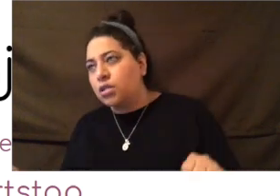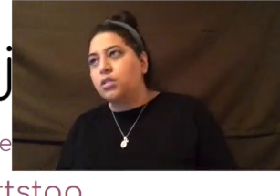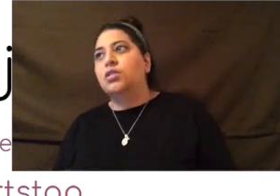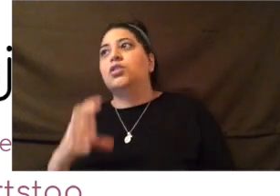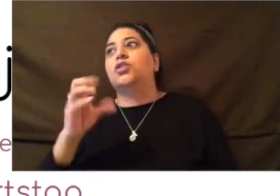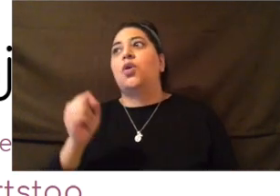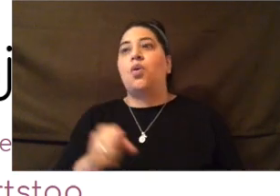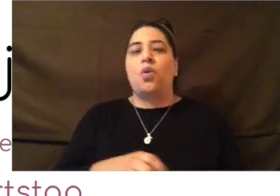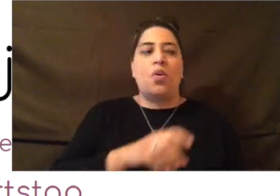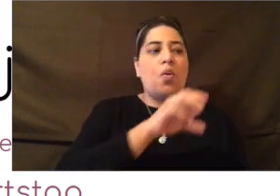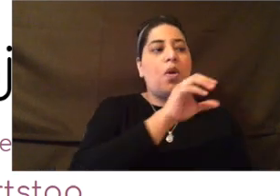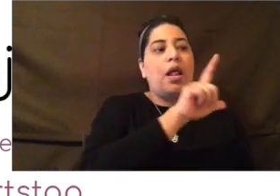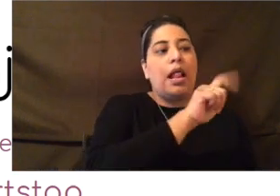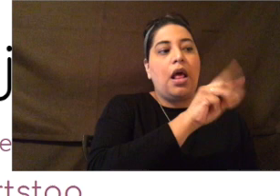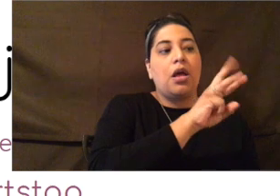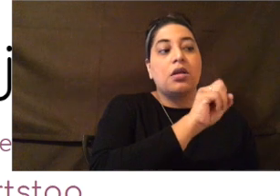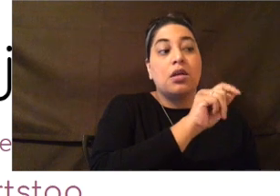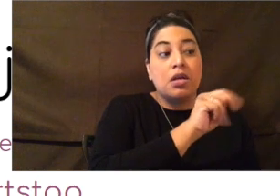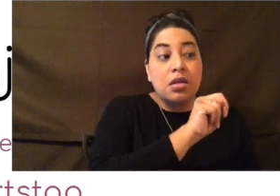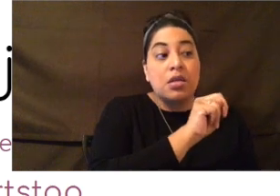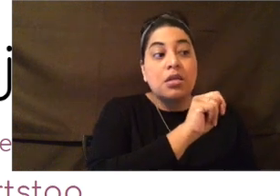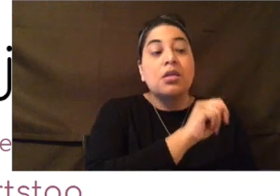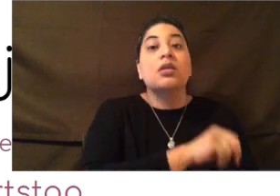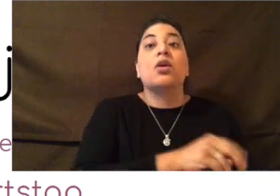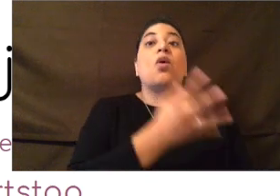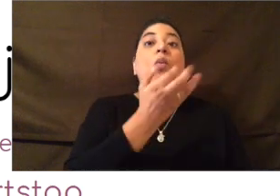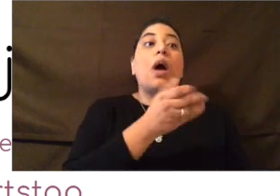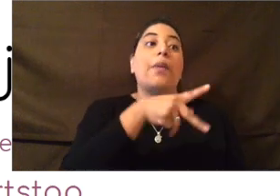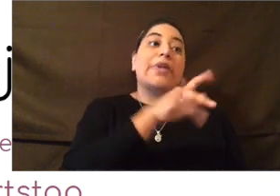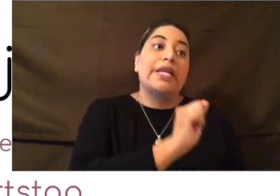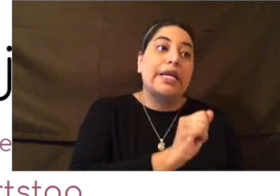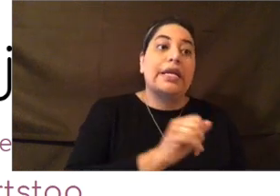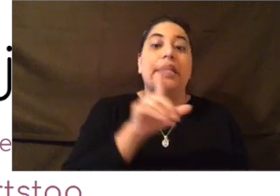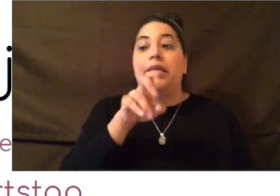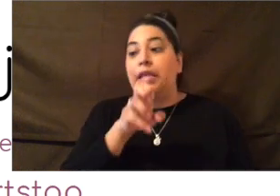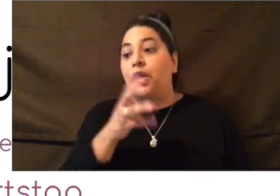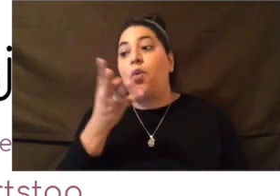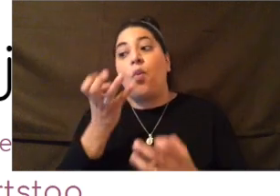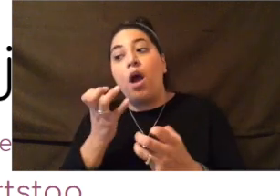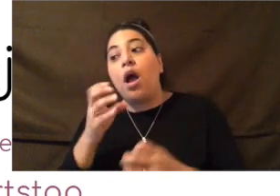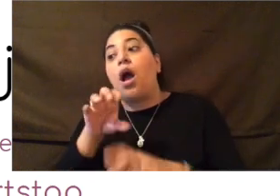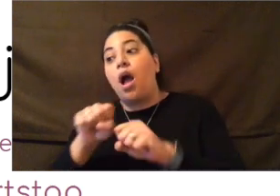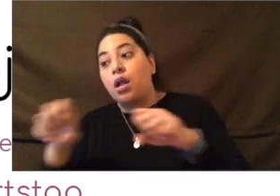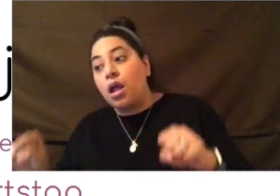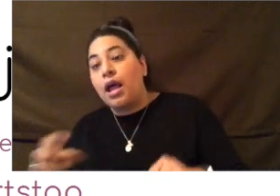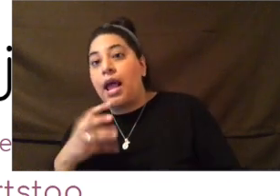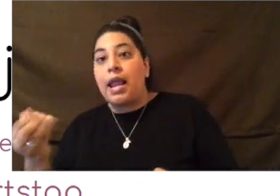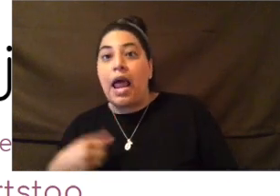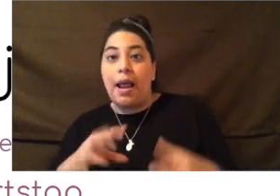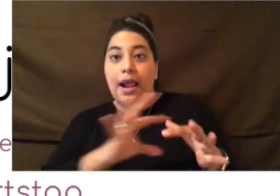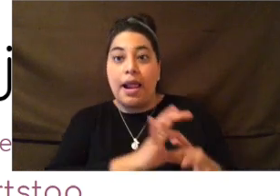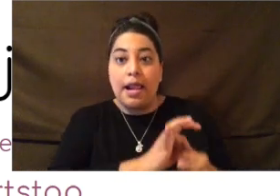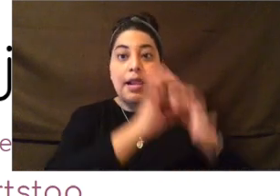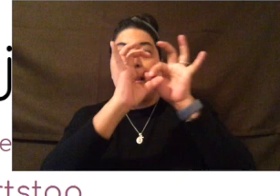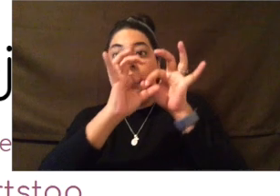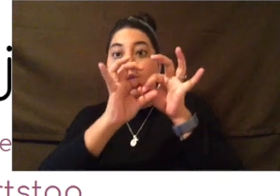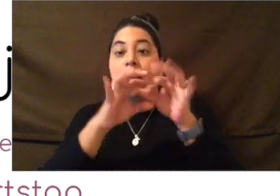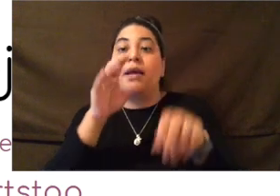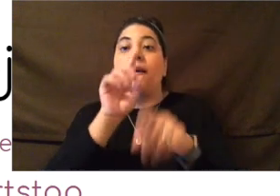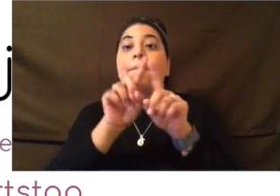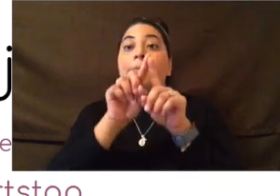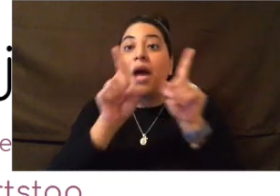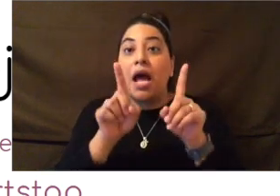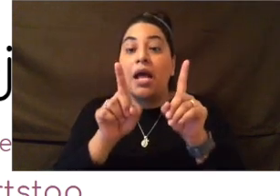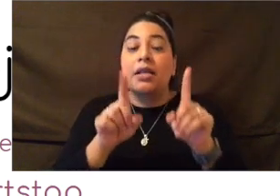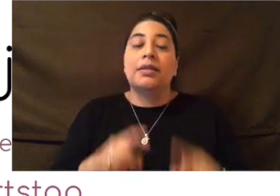hot dogs. So we have a complete sentence. Lawson wanted to eat pizza. We have another complete sentence. Lee insisted they eat hot dogs,